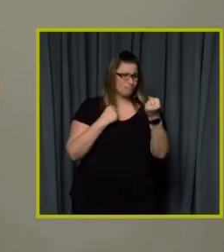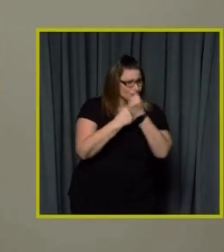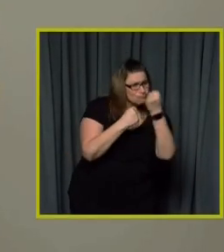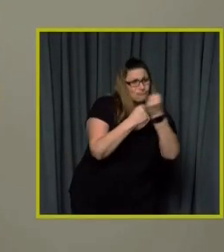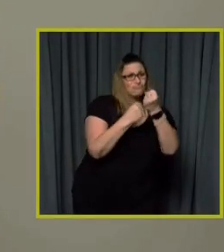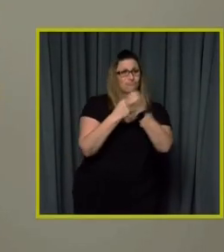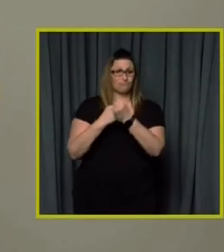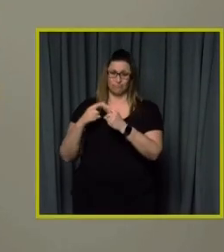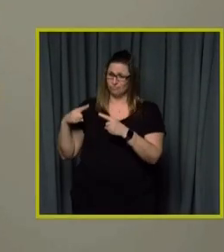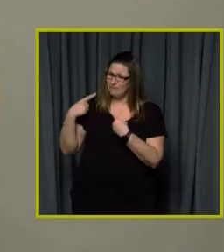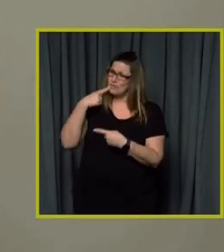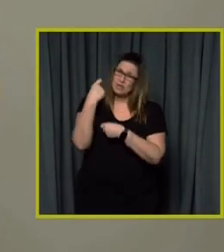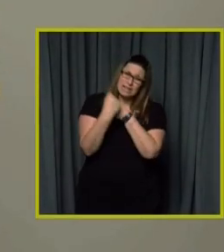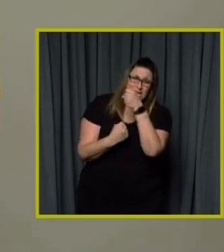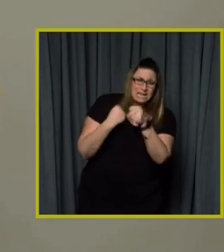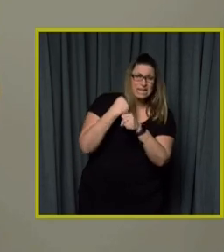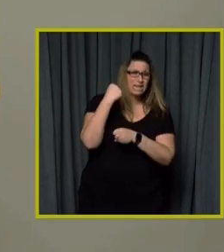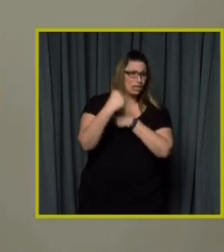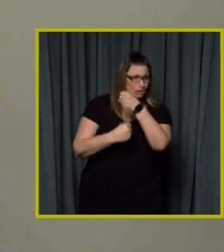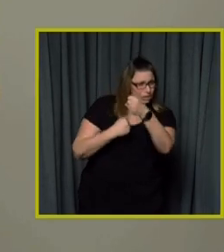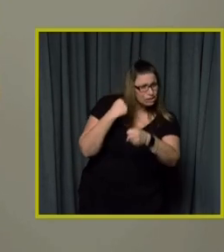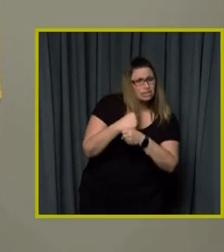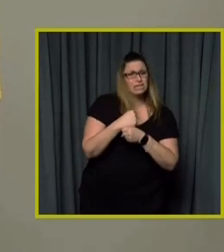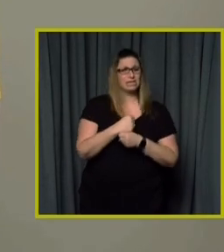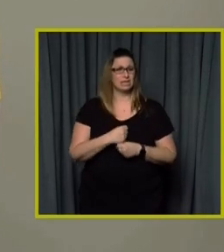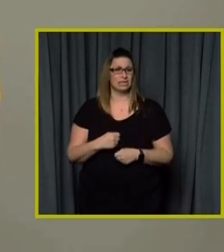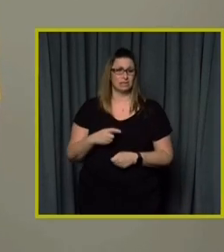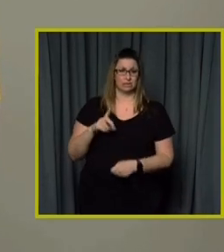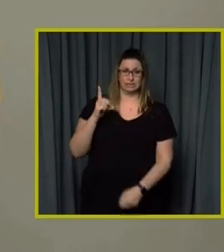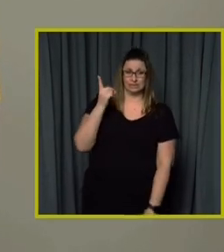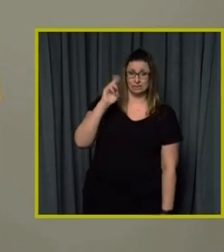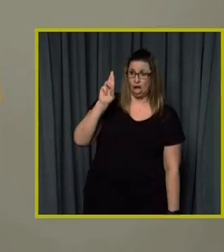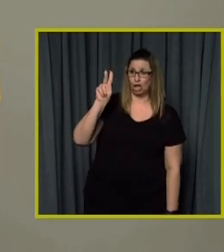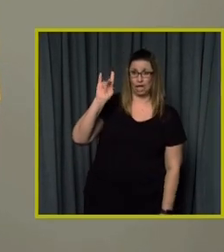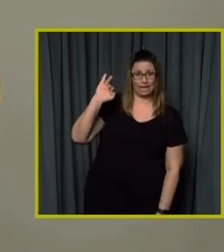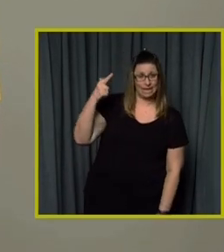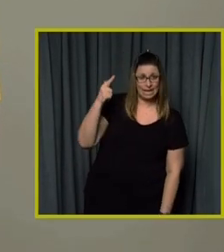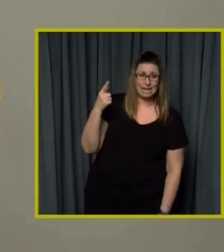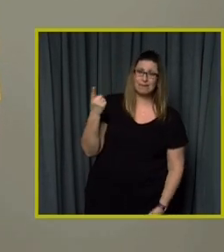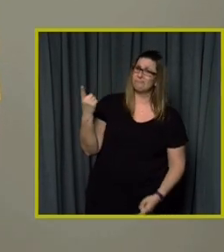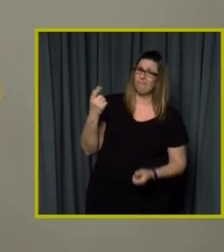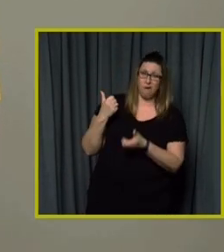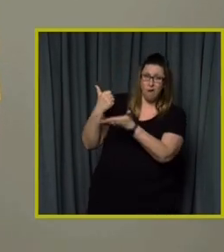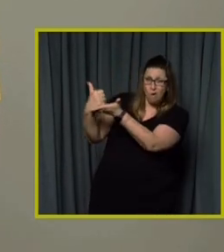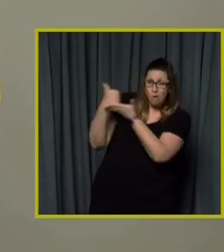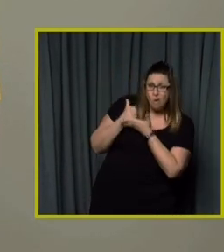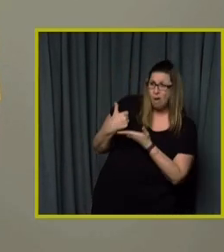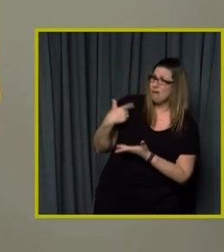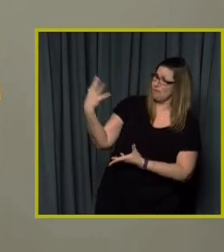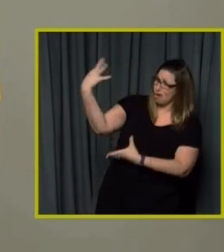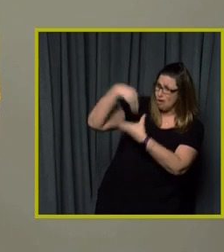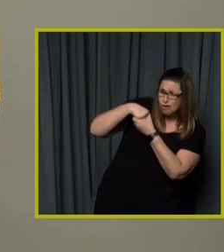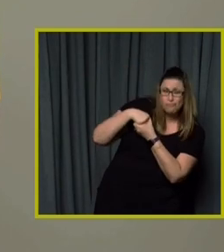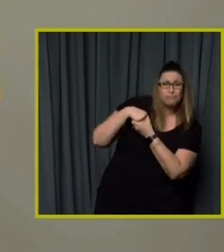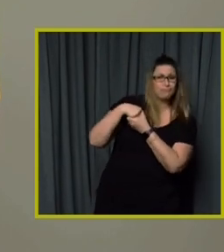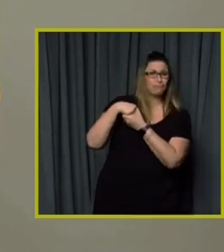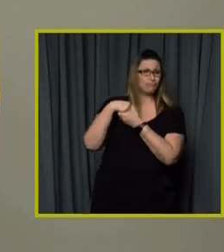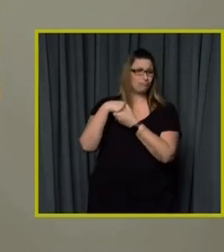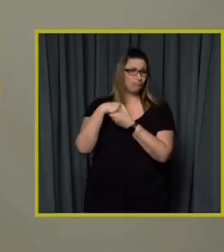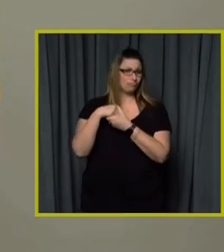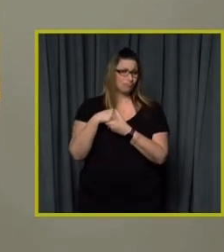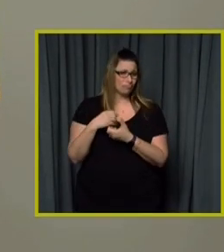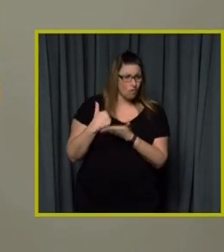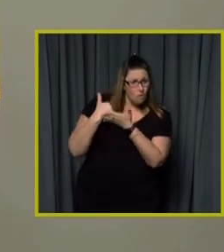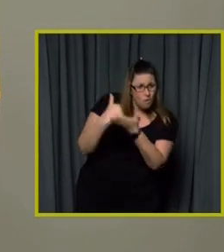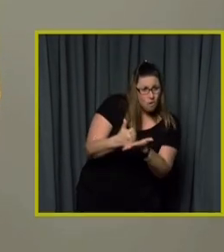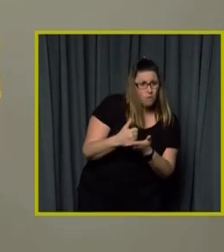Dr. King came to welfare rights and asked us to help. To help start,